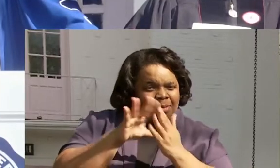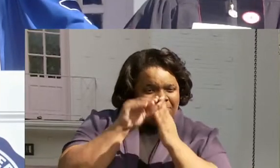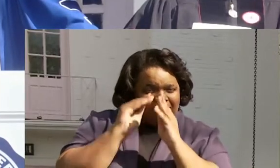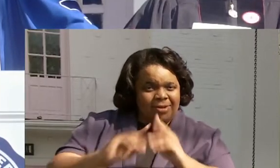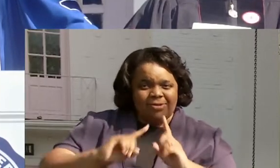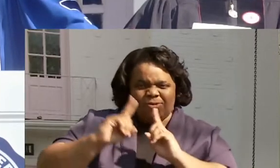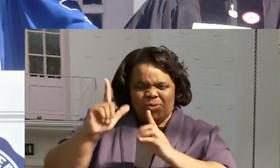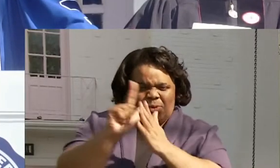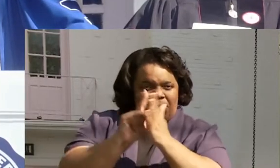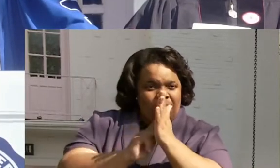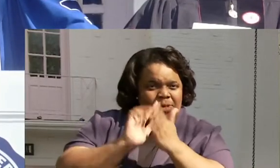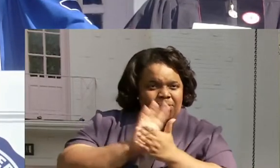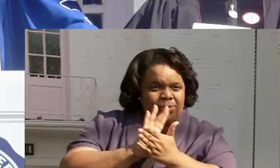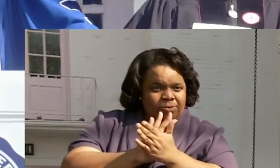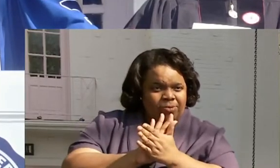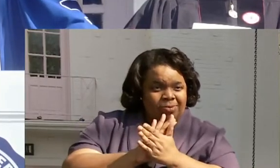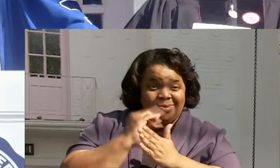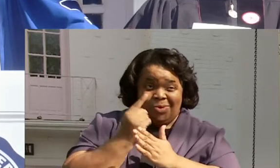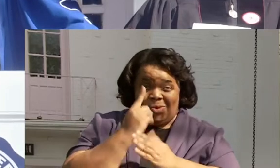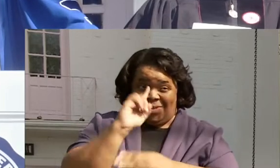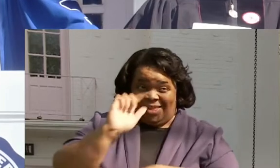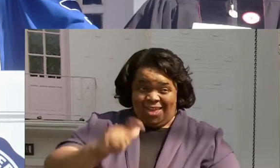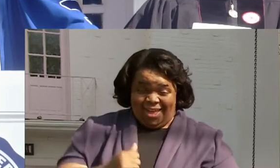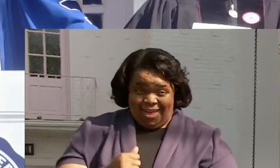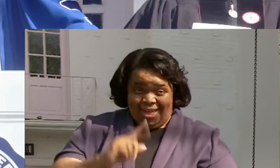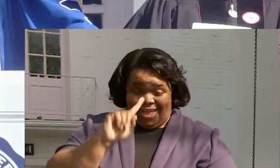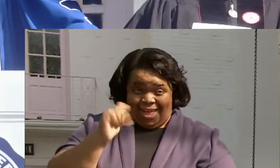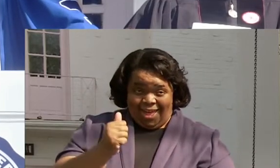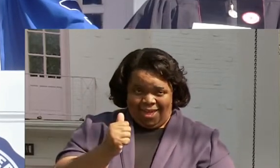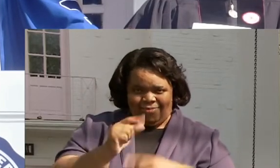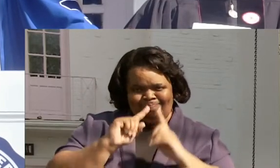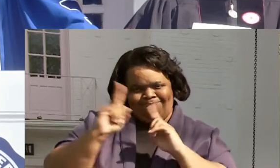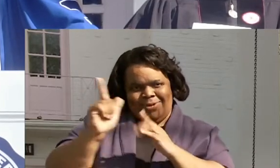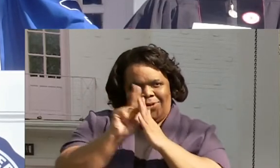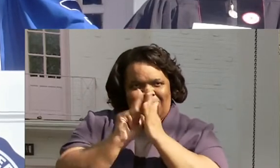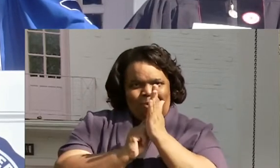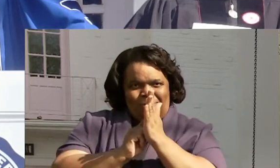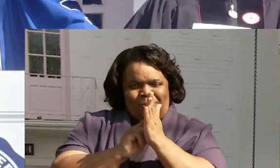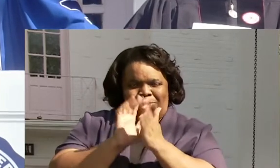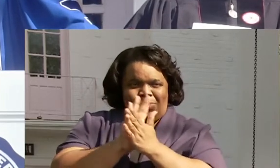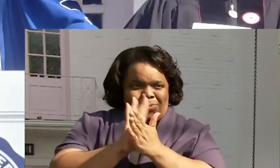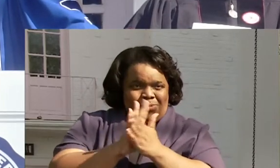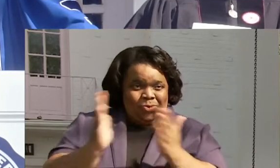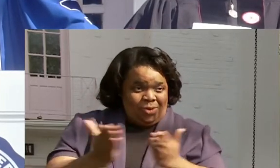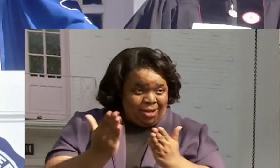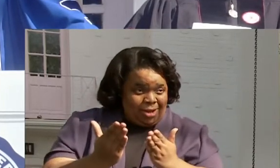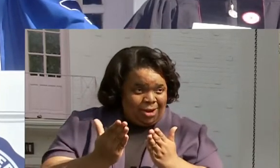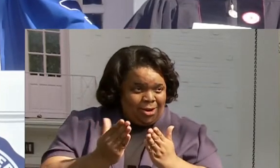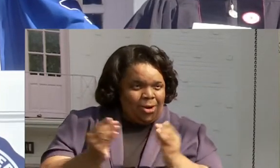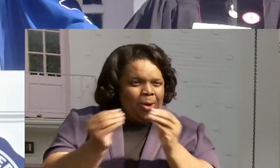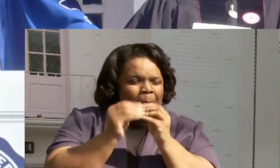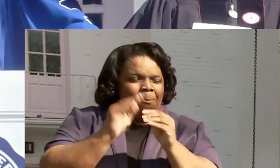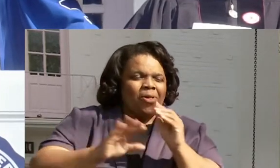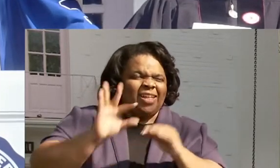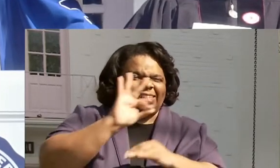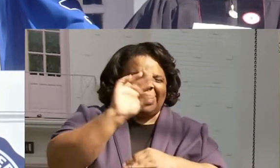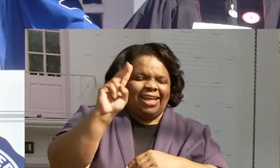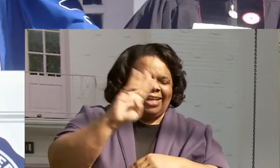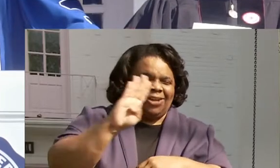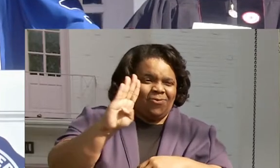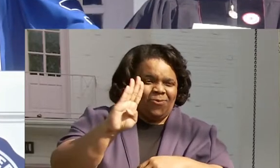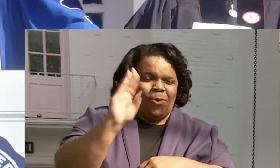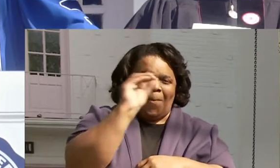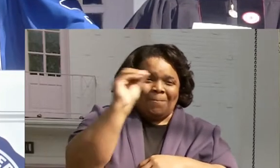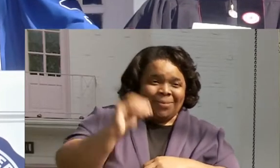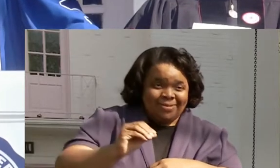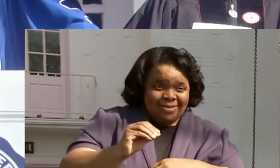who apply to law school get in anywhere. At Dillard, over 94% of our pre-law students were admitted to law school.